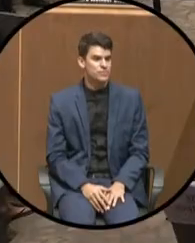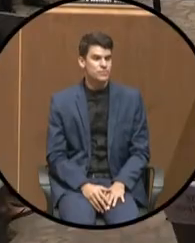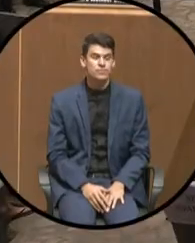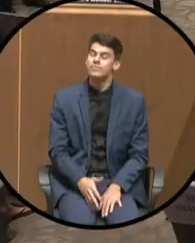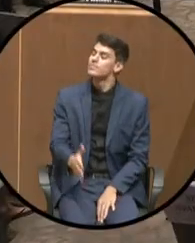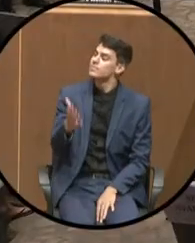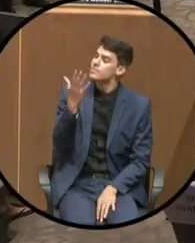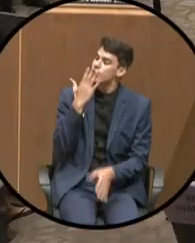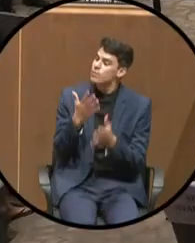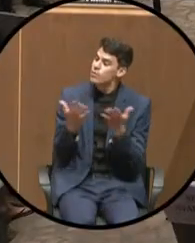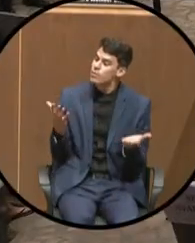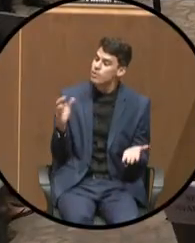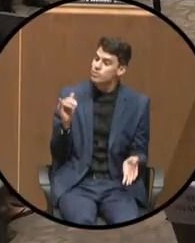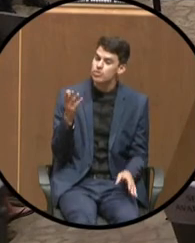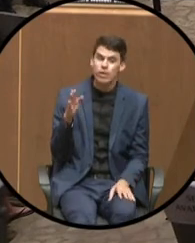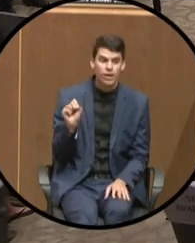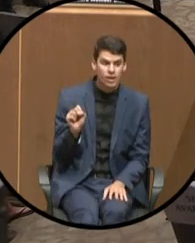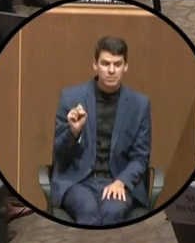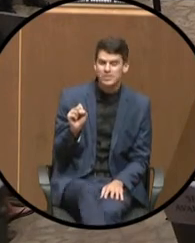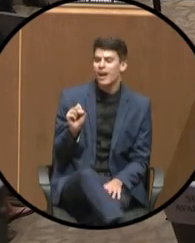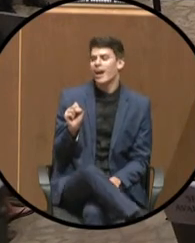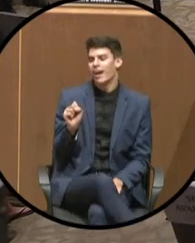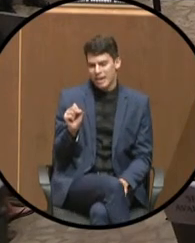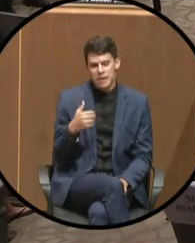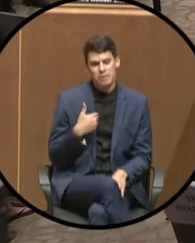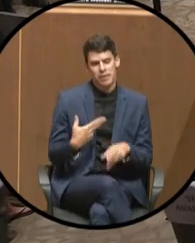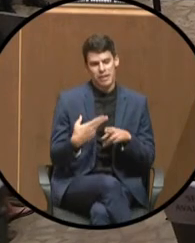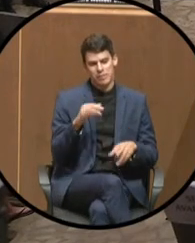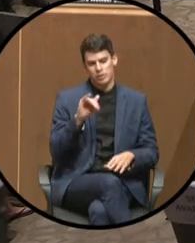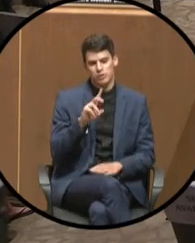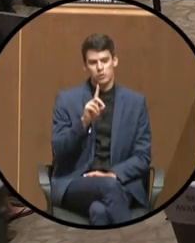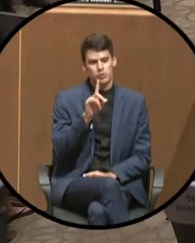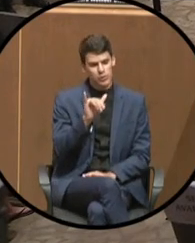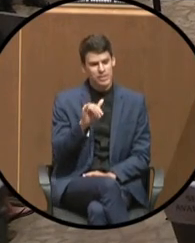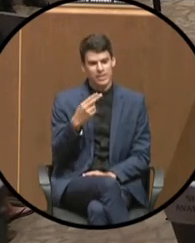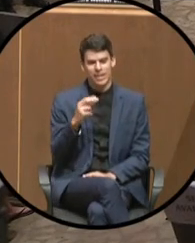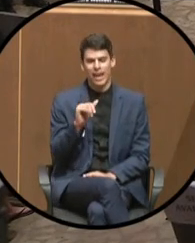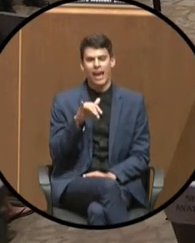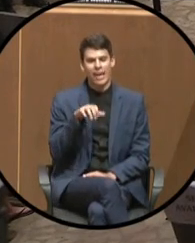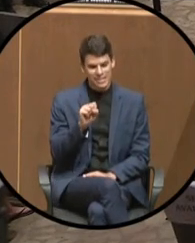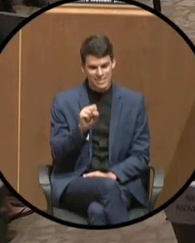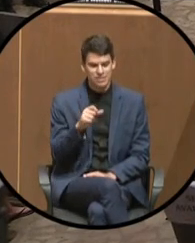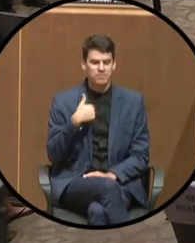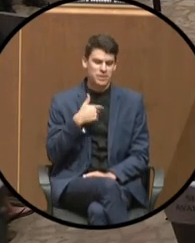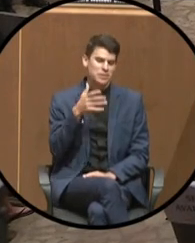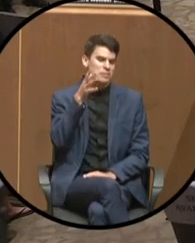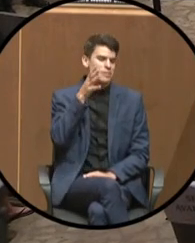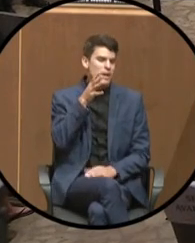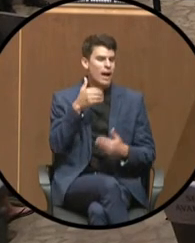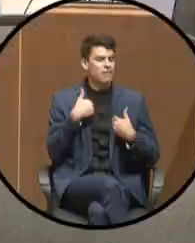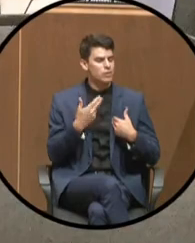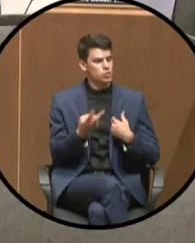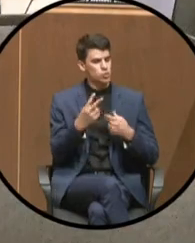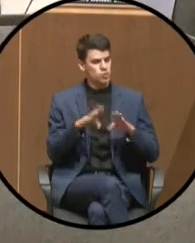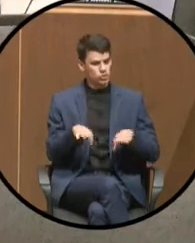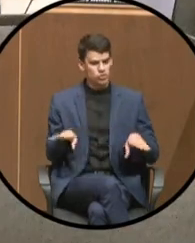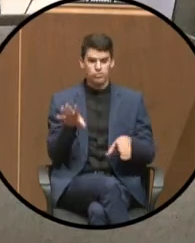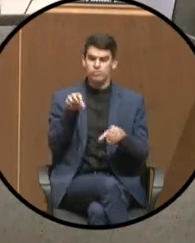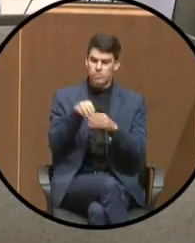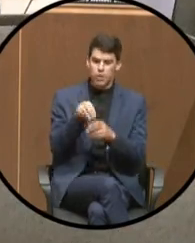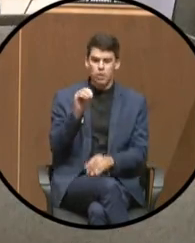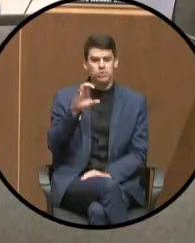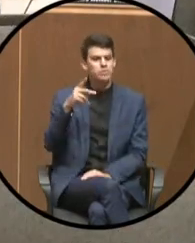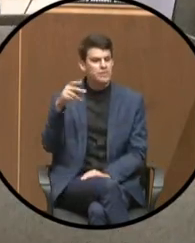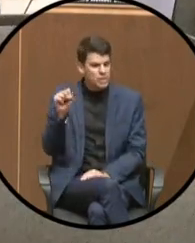Thank you very much, Chair Jacobs. I know you know how to say my name. My name is Judy Hayes. I am a parent of 2 children who are currently enrolled in Orange County